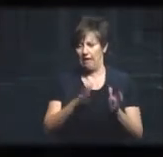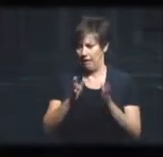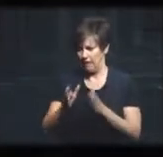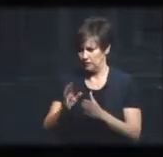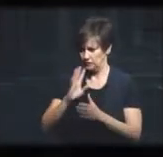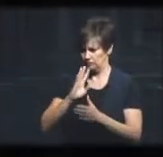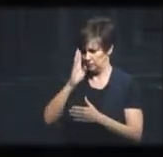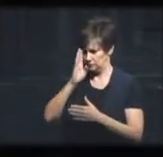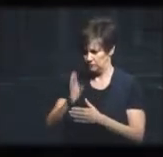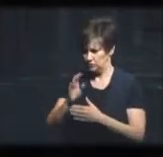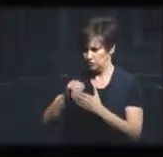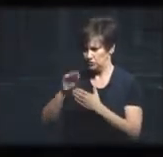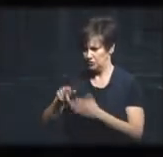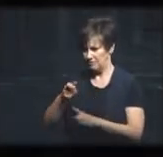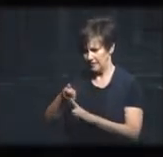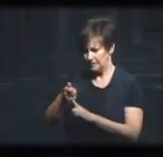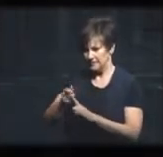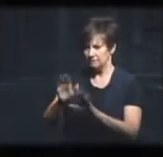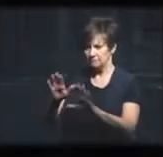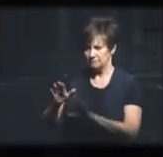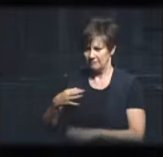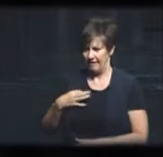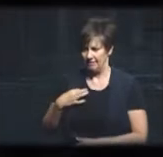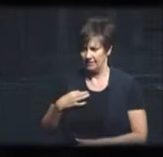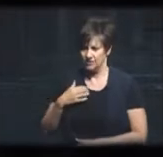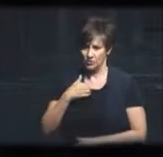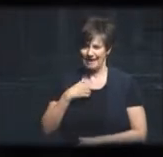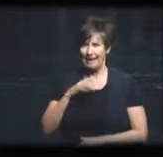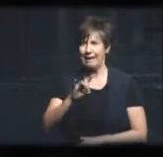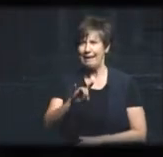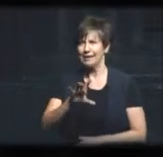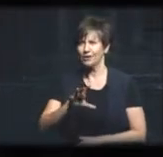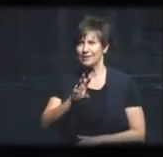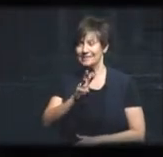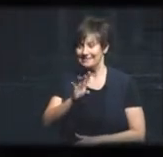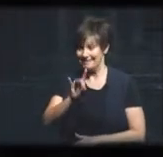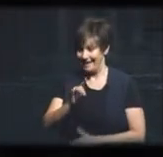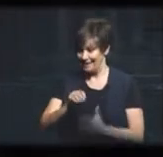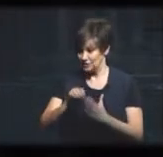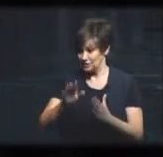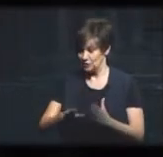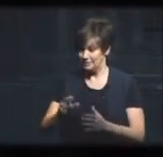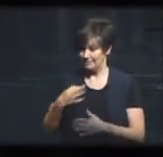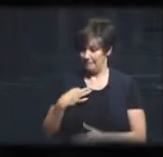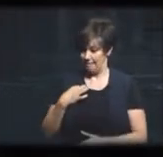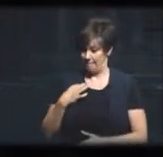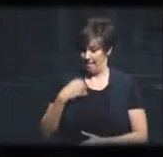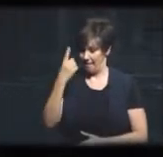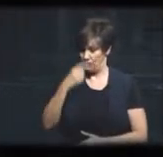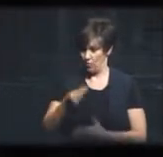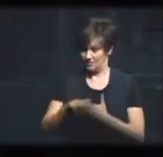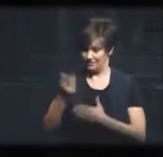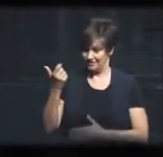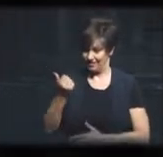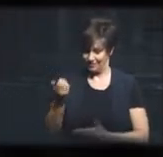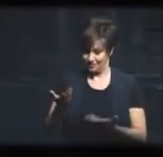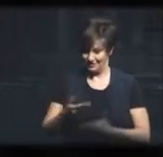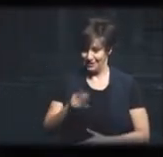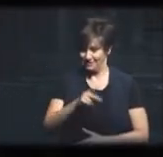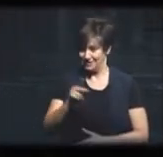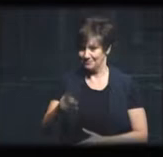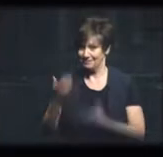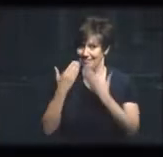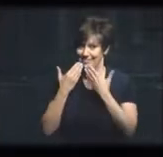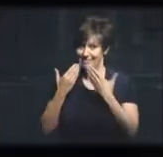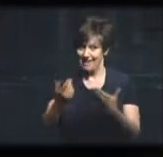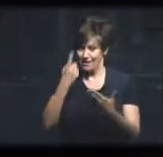would be great applicants. We ended up with 868 students applying for scholarships at Pikes Peak, and thank you